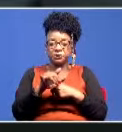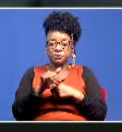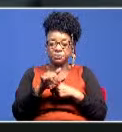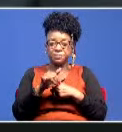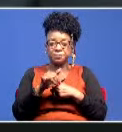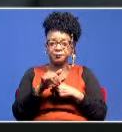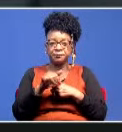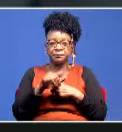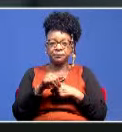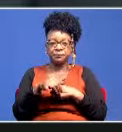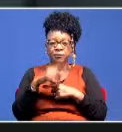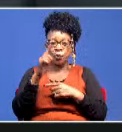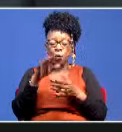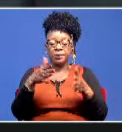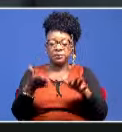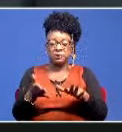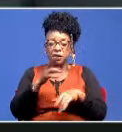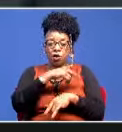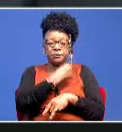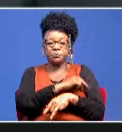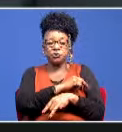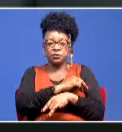one has passed away in hospital,